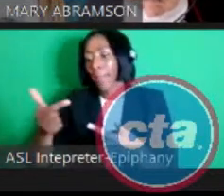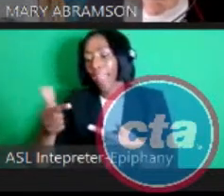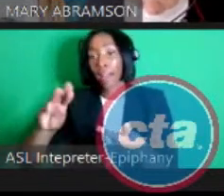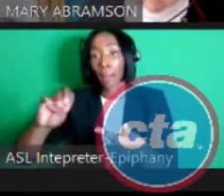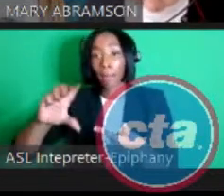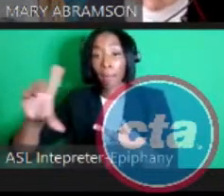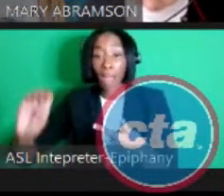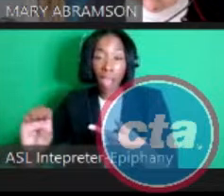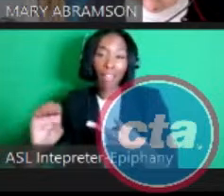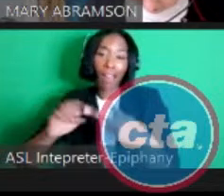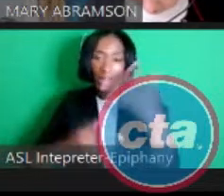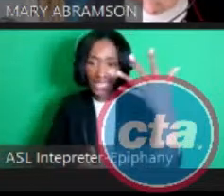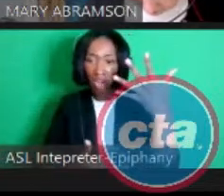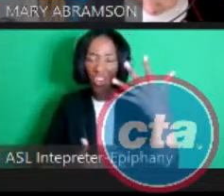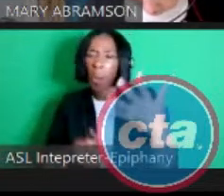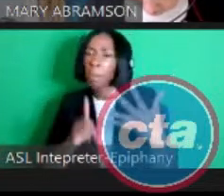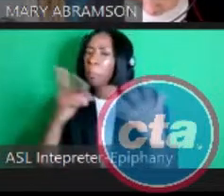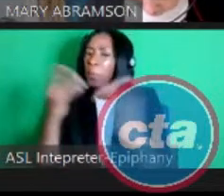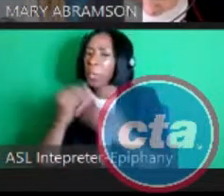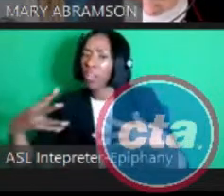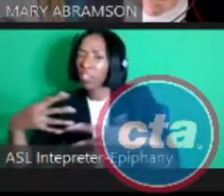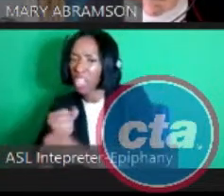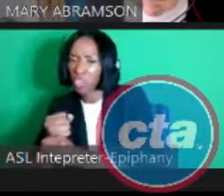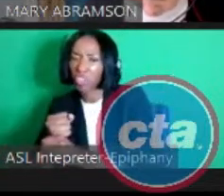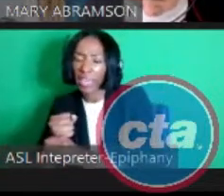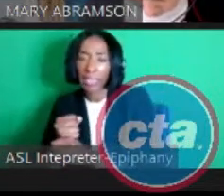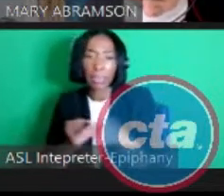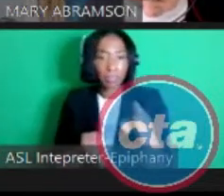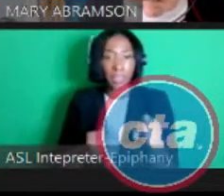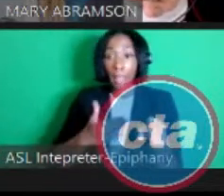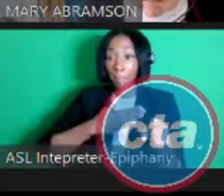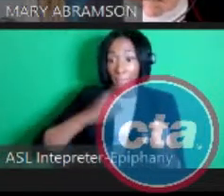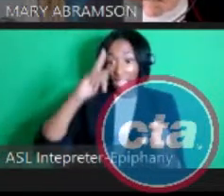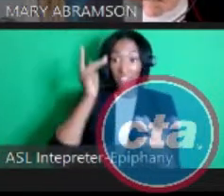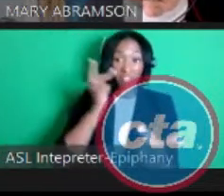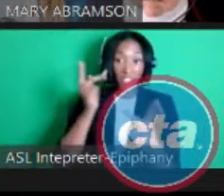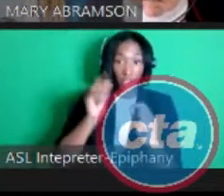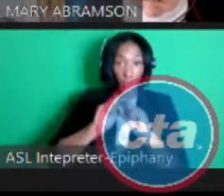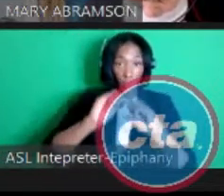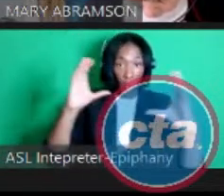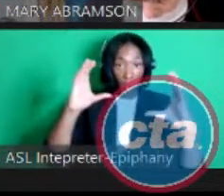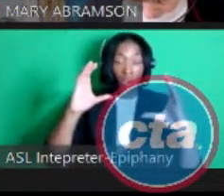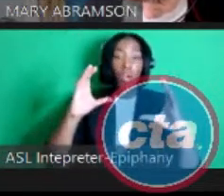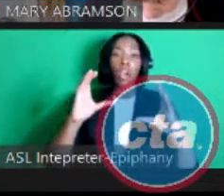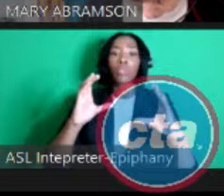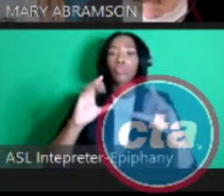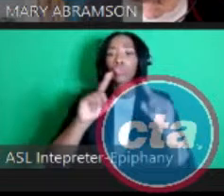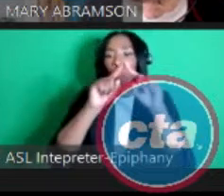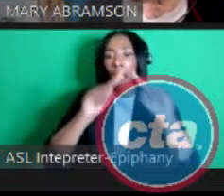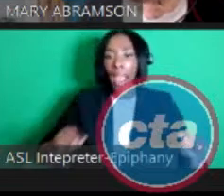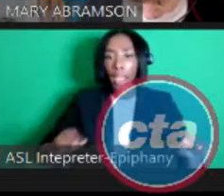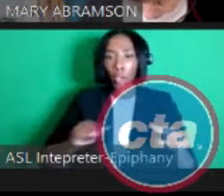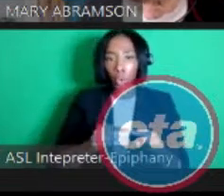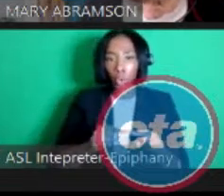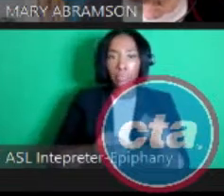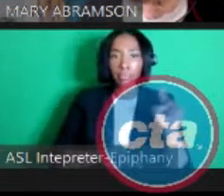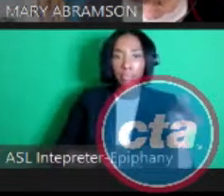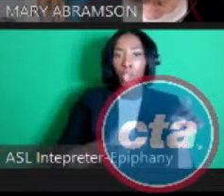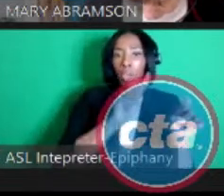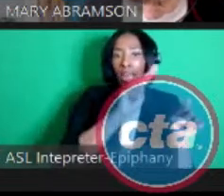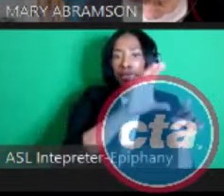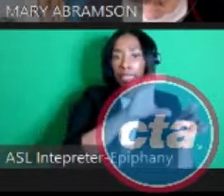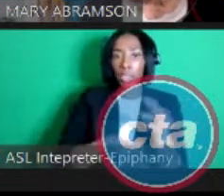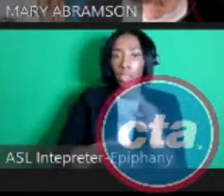there. So it's kind of like, as you can see by my visual here, is a kind of a triangle that forms with the United Center, downtown hotels,